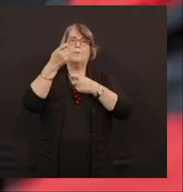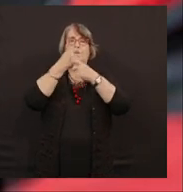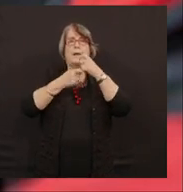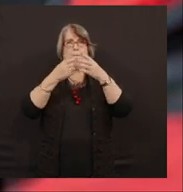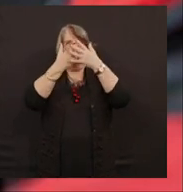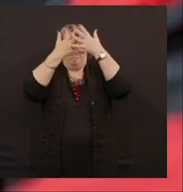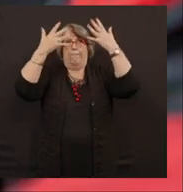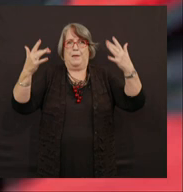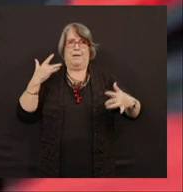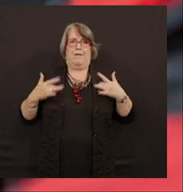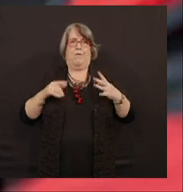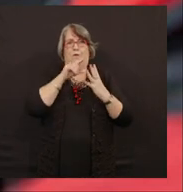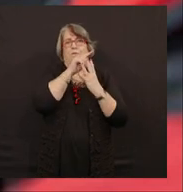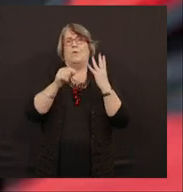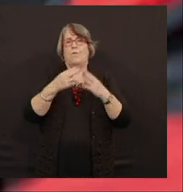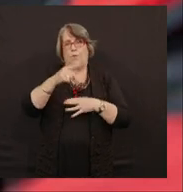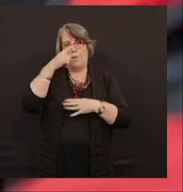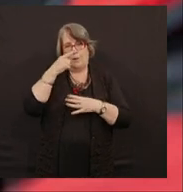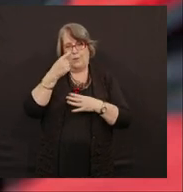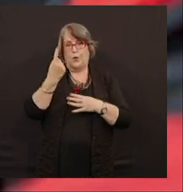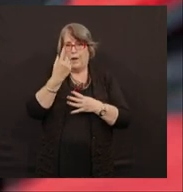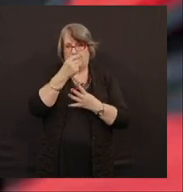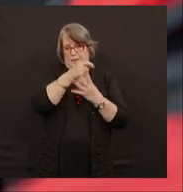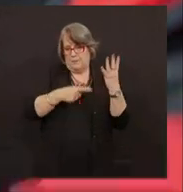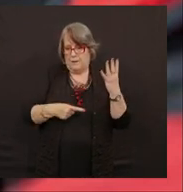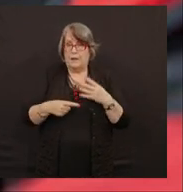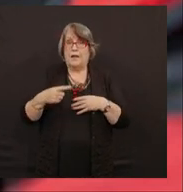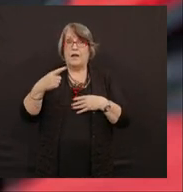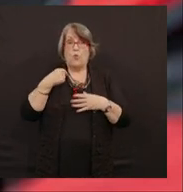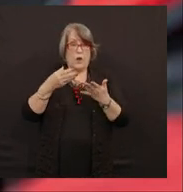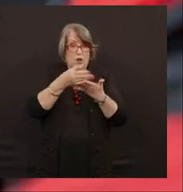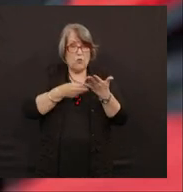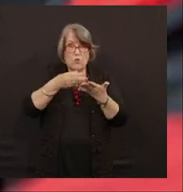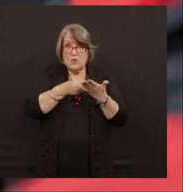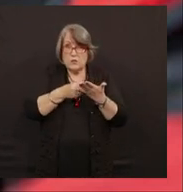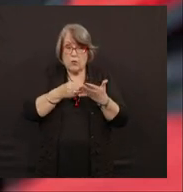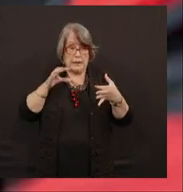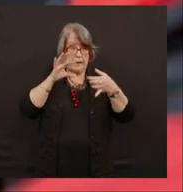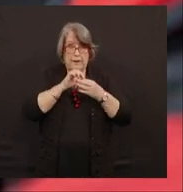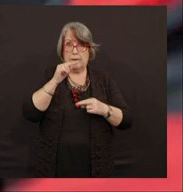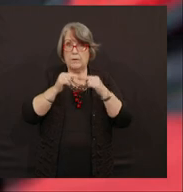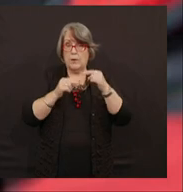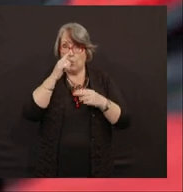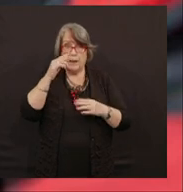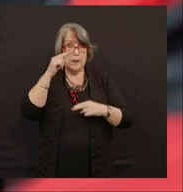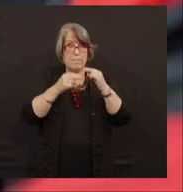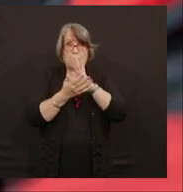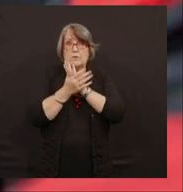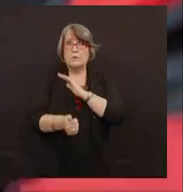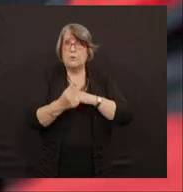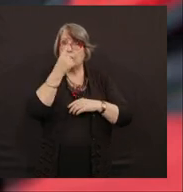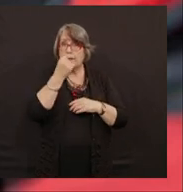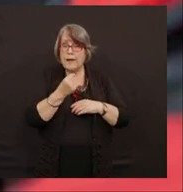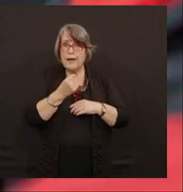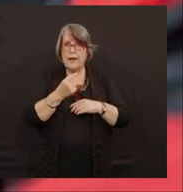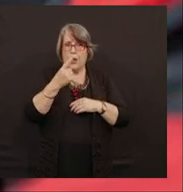into the big life choices for people with disability. We can resource connection building. We can build skill.